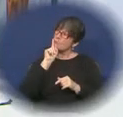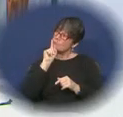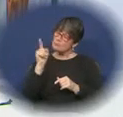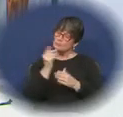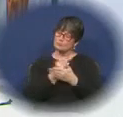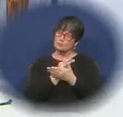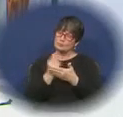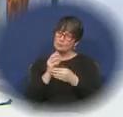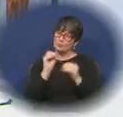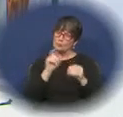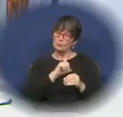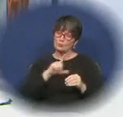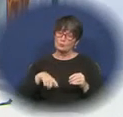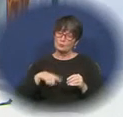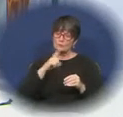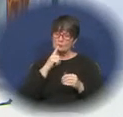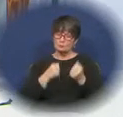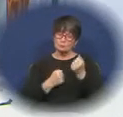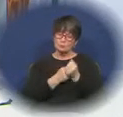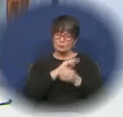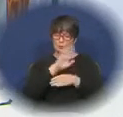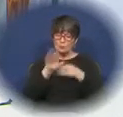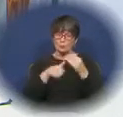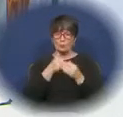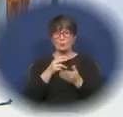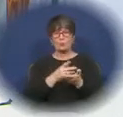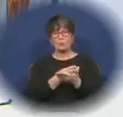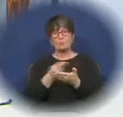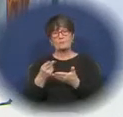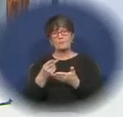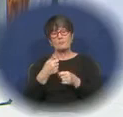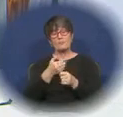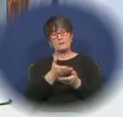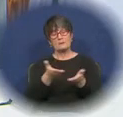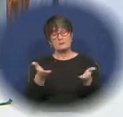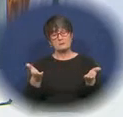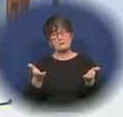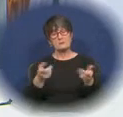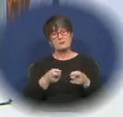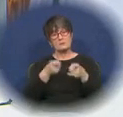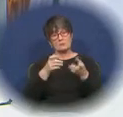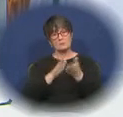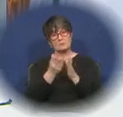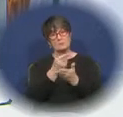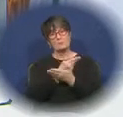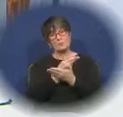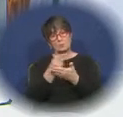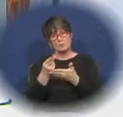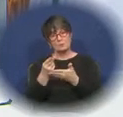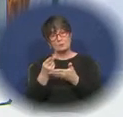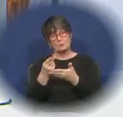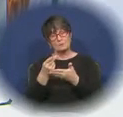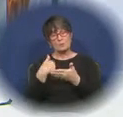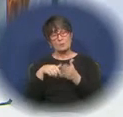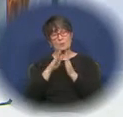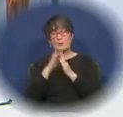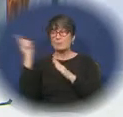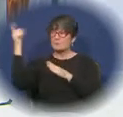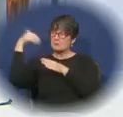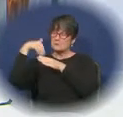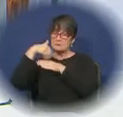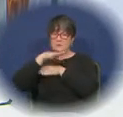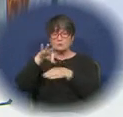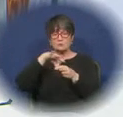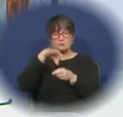indeed holy, O Lord, the fount of all holiness. Make holy, therefore, these gifts, we pray, by sending down